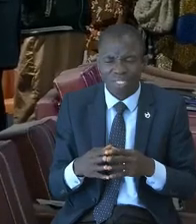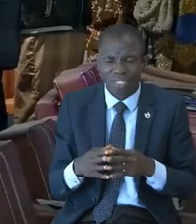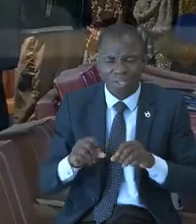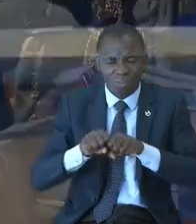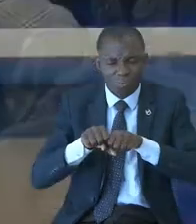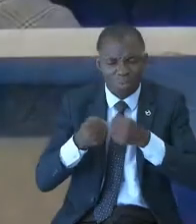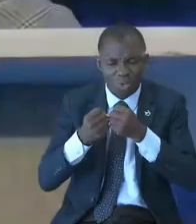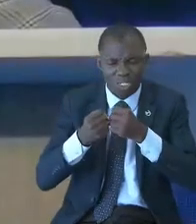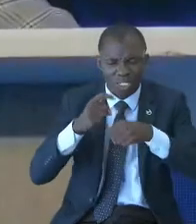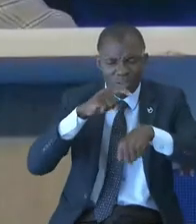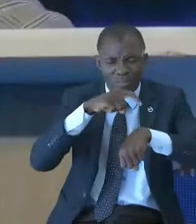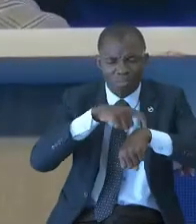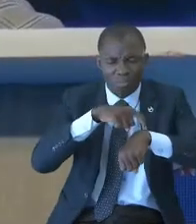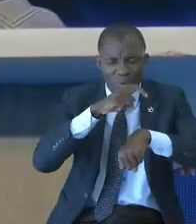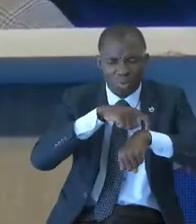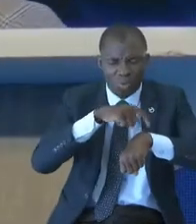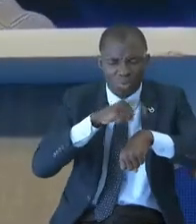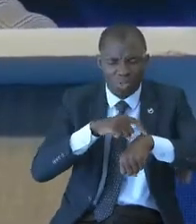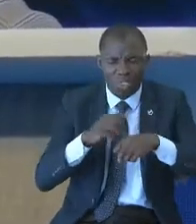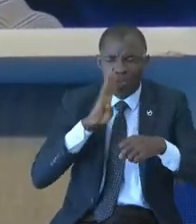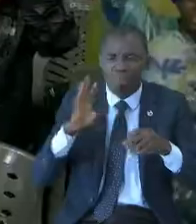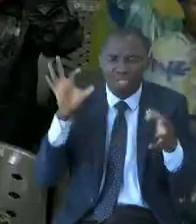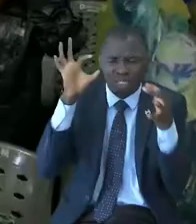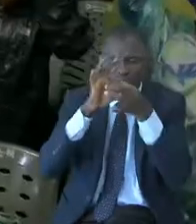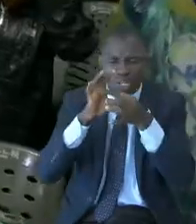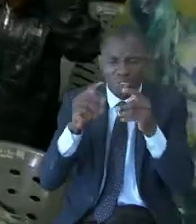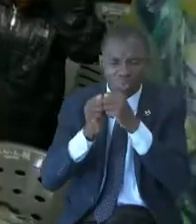Broken bones be joined together.